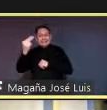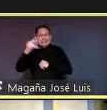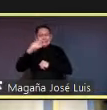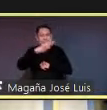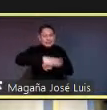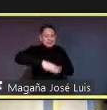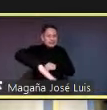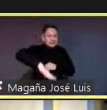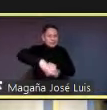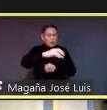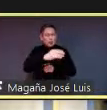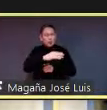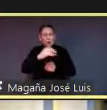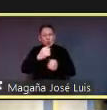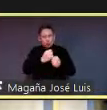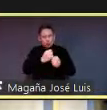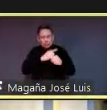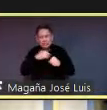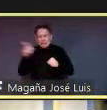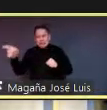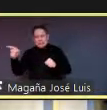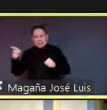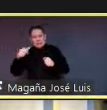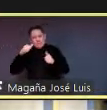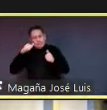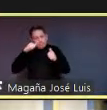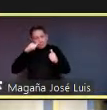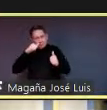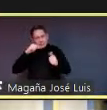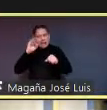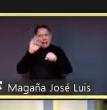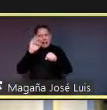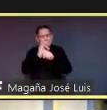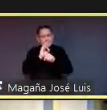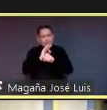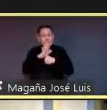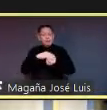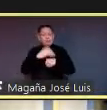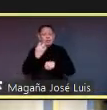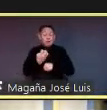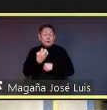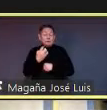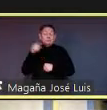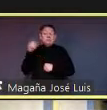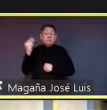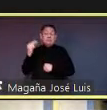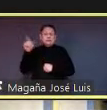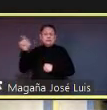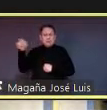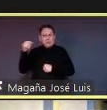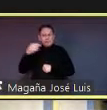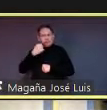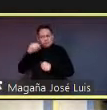health needs and should respond to the context where they are practicing.